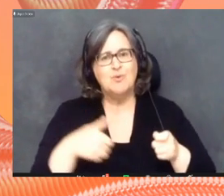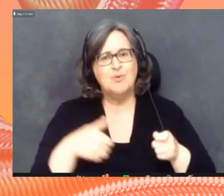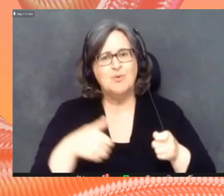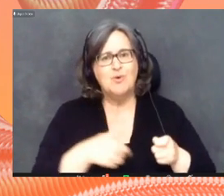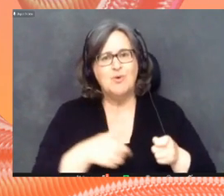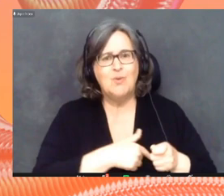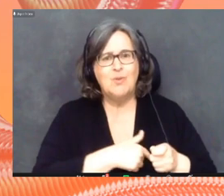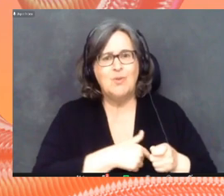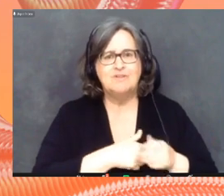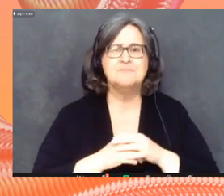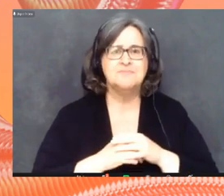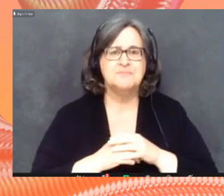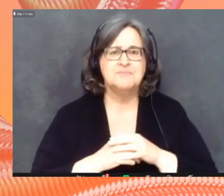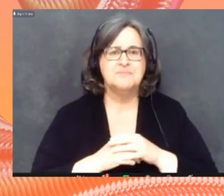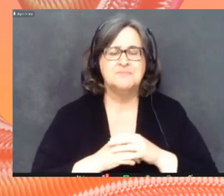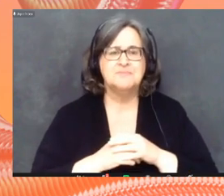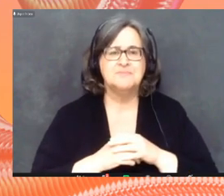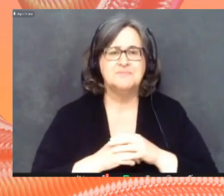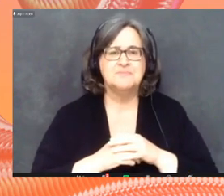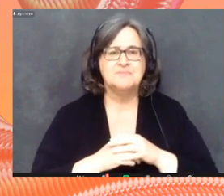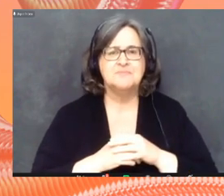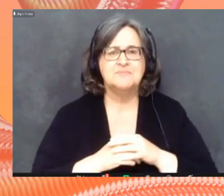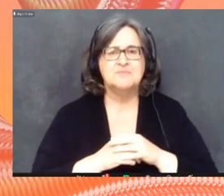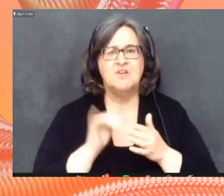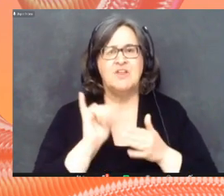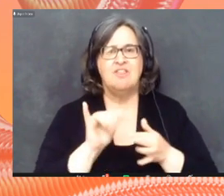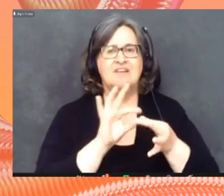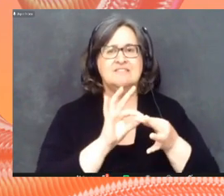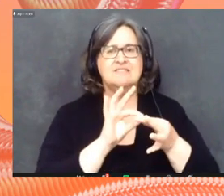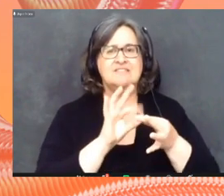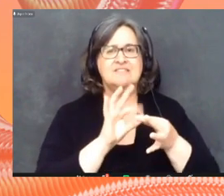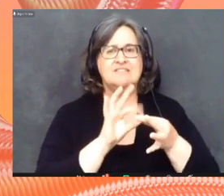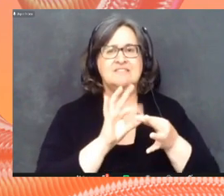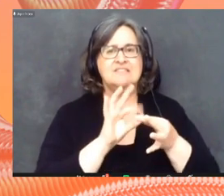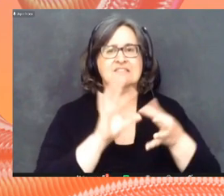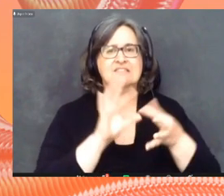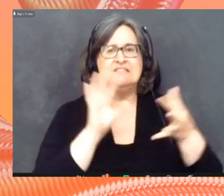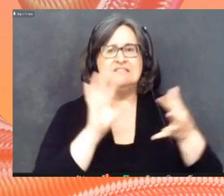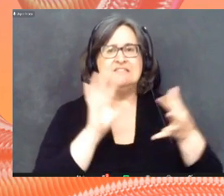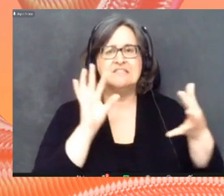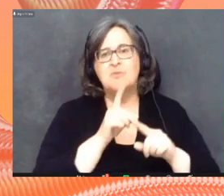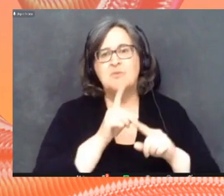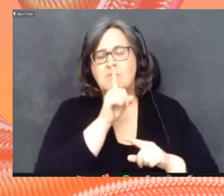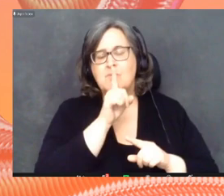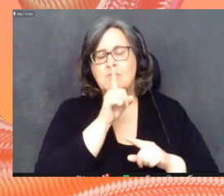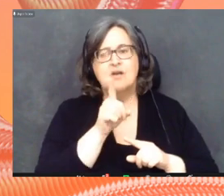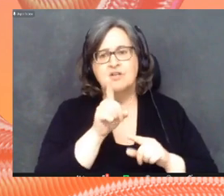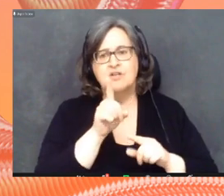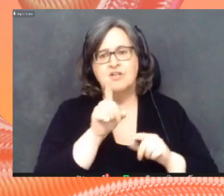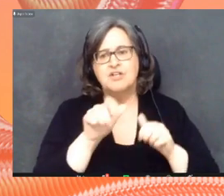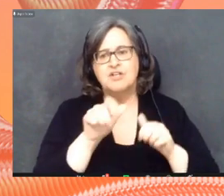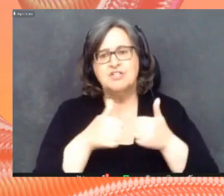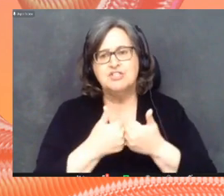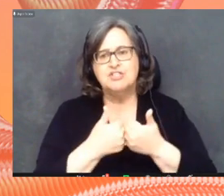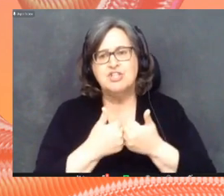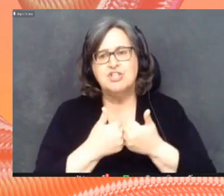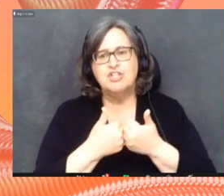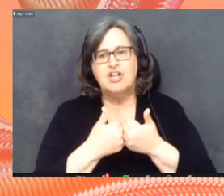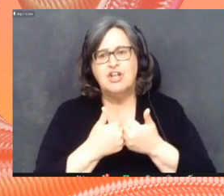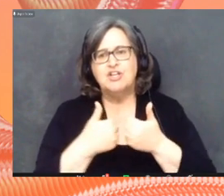you know, disconnected from the very real challenges we face